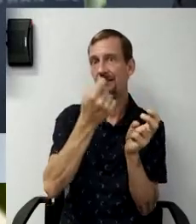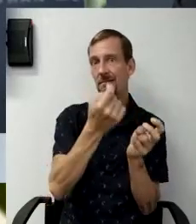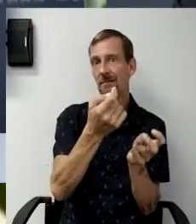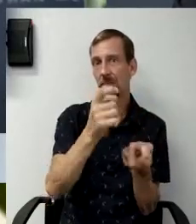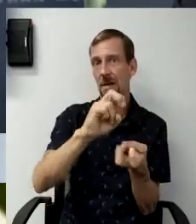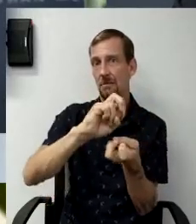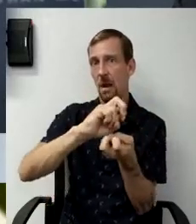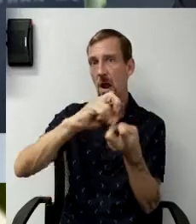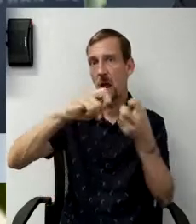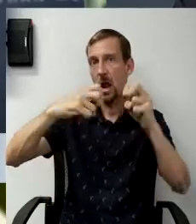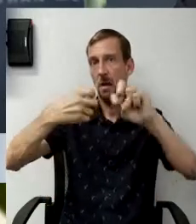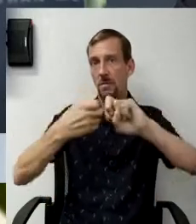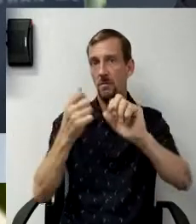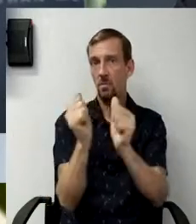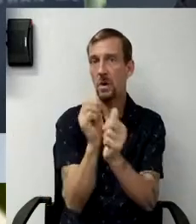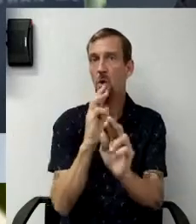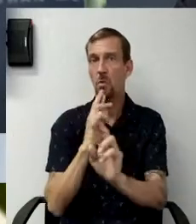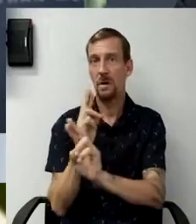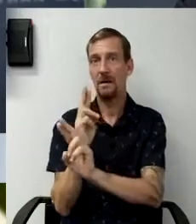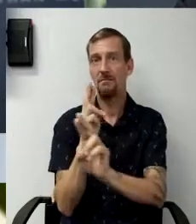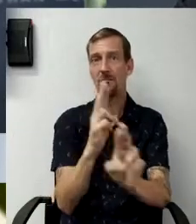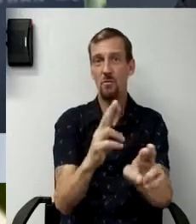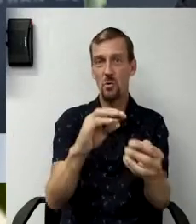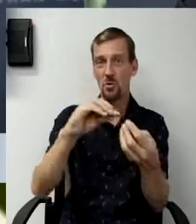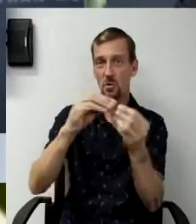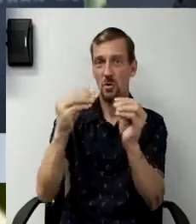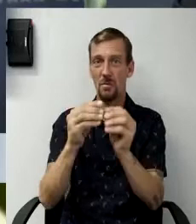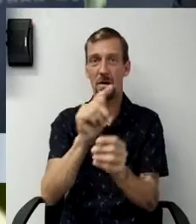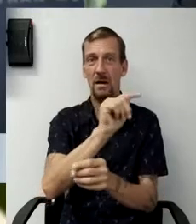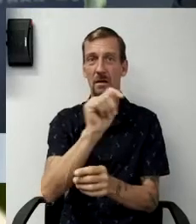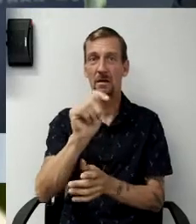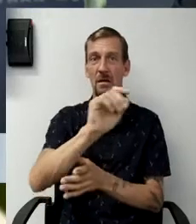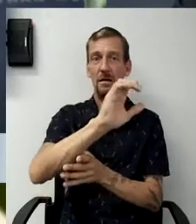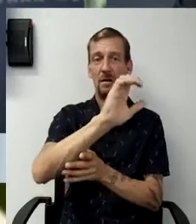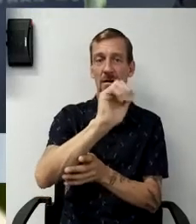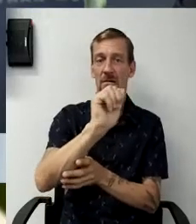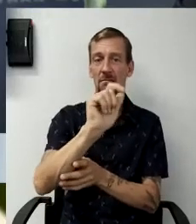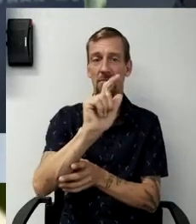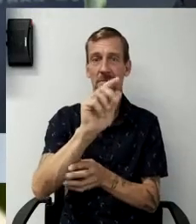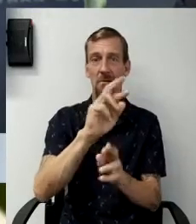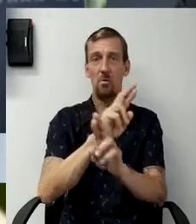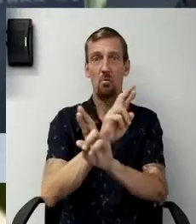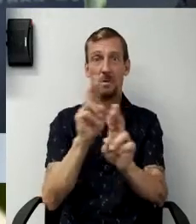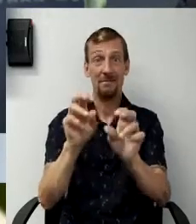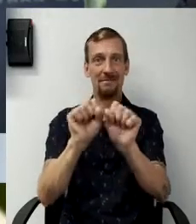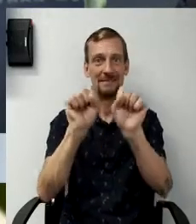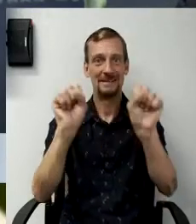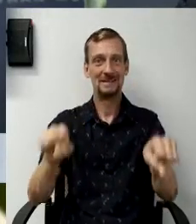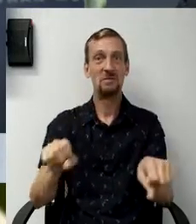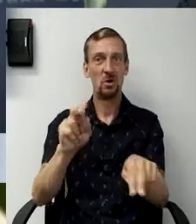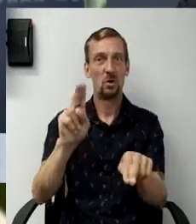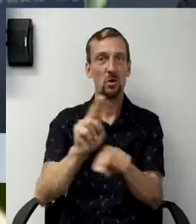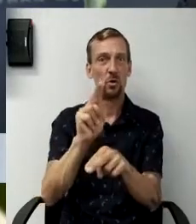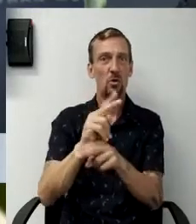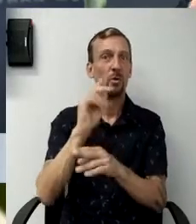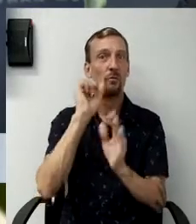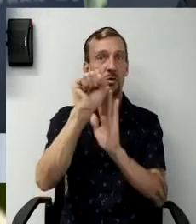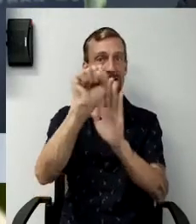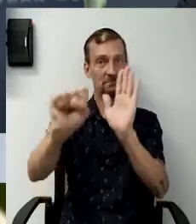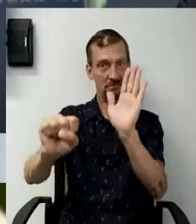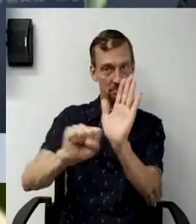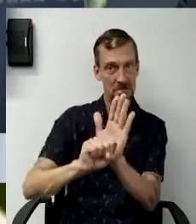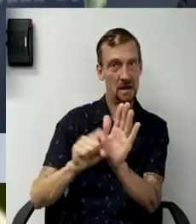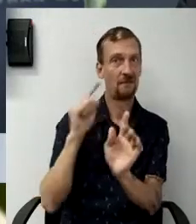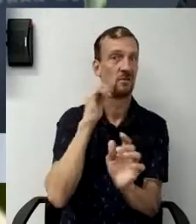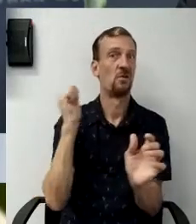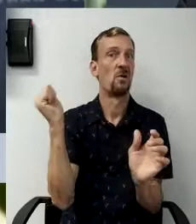in its reporting system, the CalReady system, which is used statewide to capture